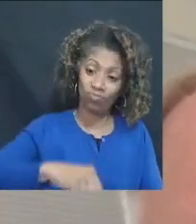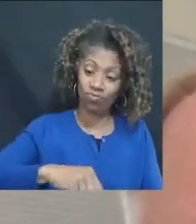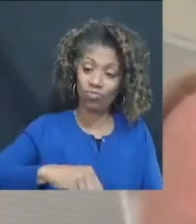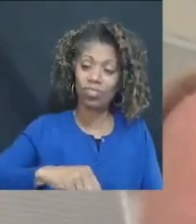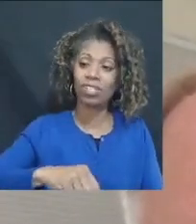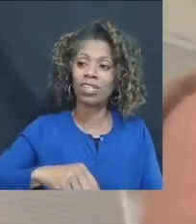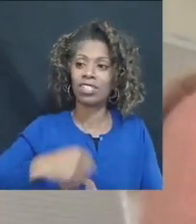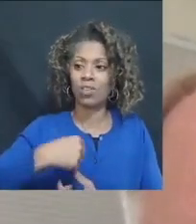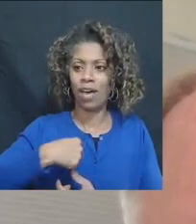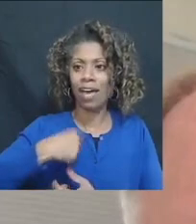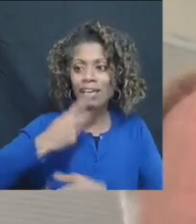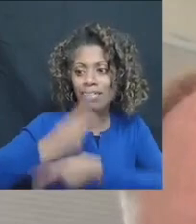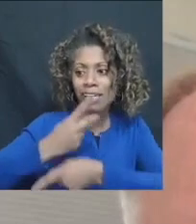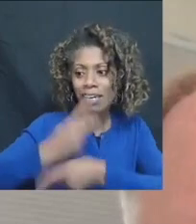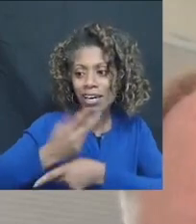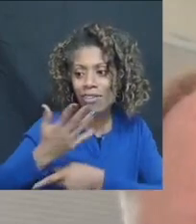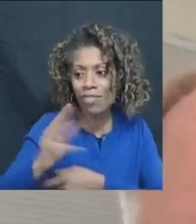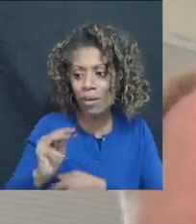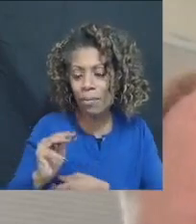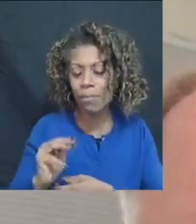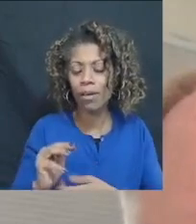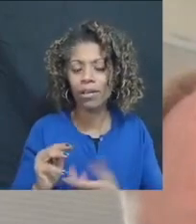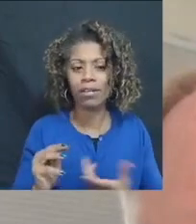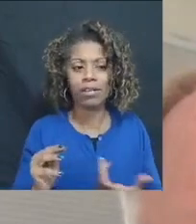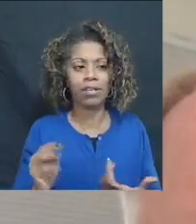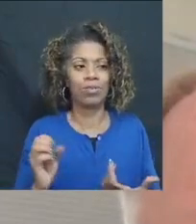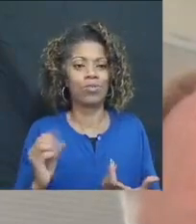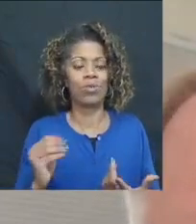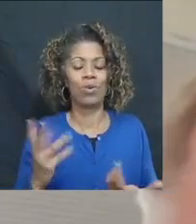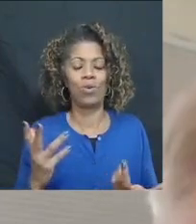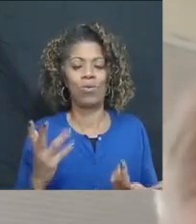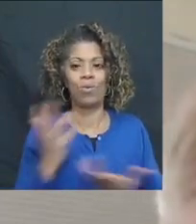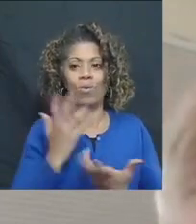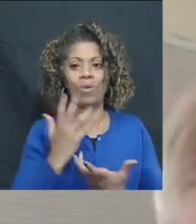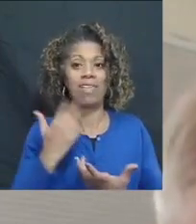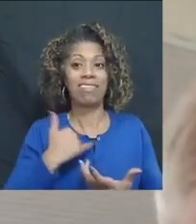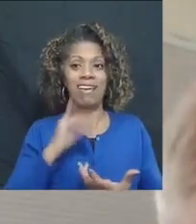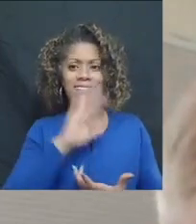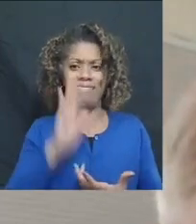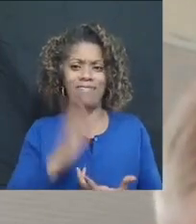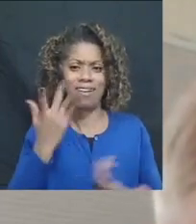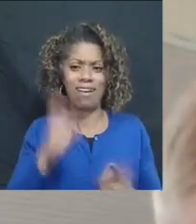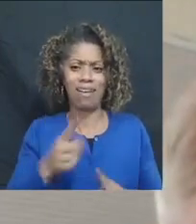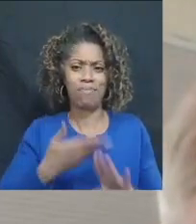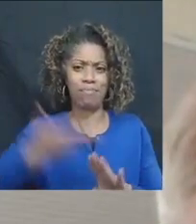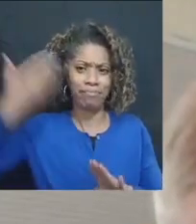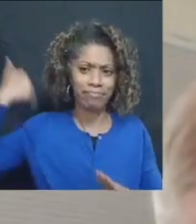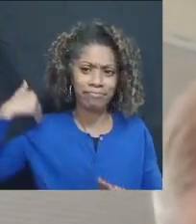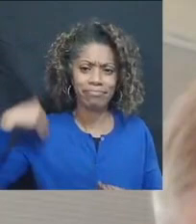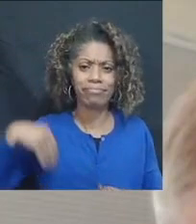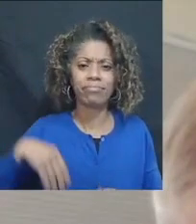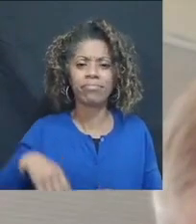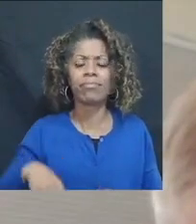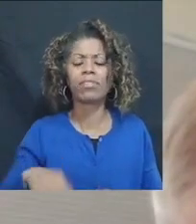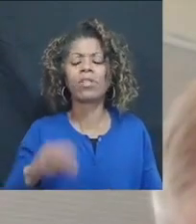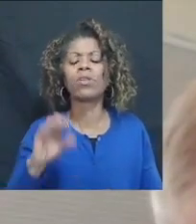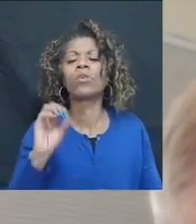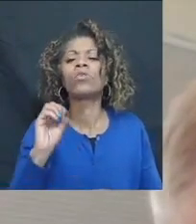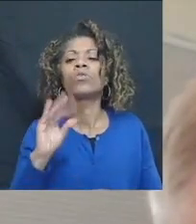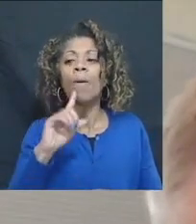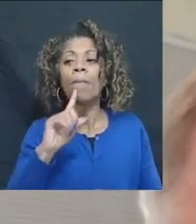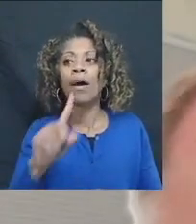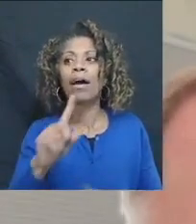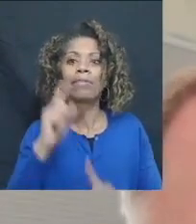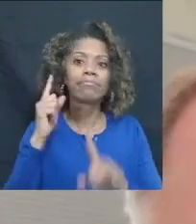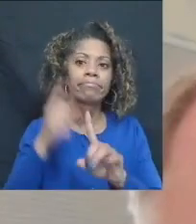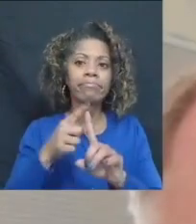other power is just the power of teams and community. Because if you can rally a community around major issues,